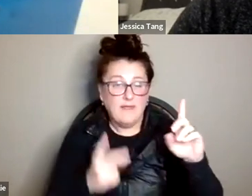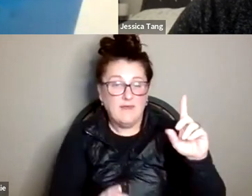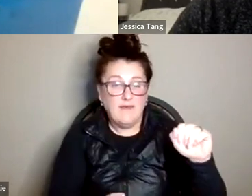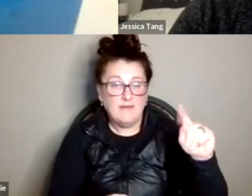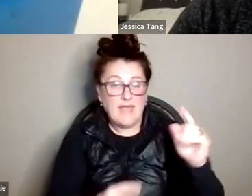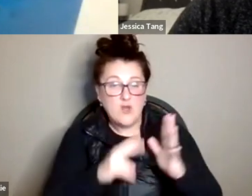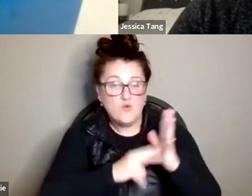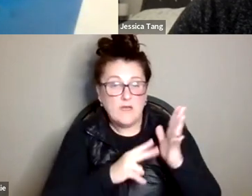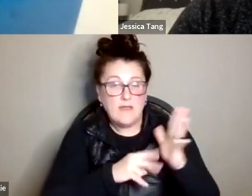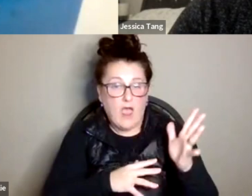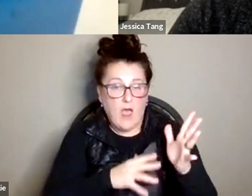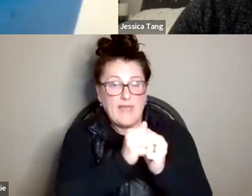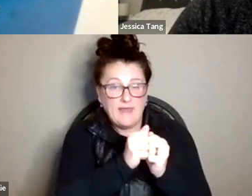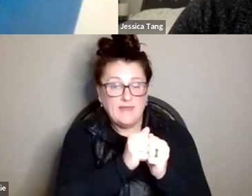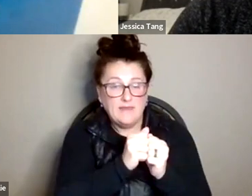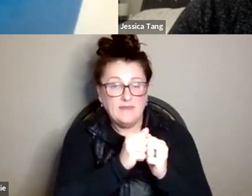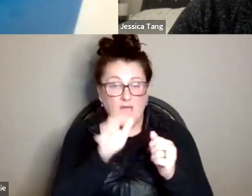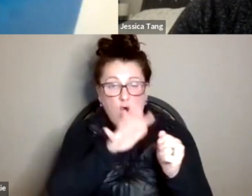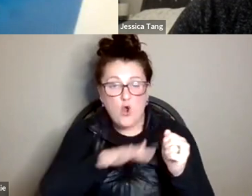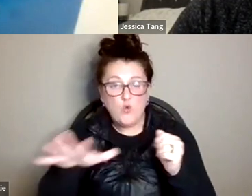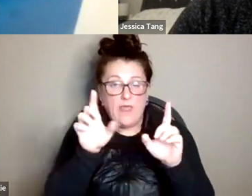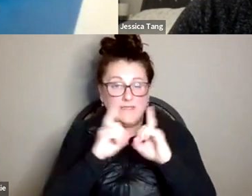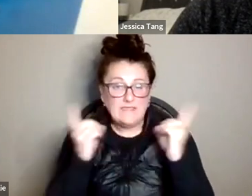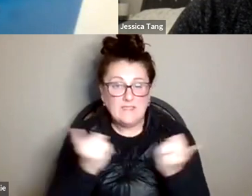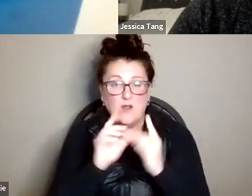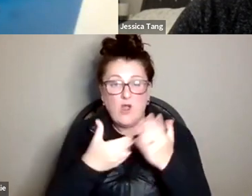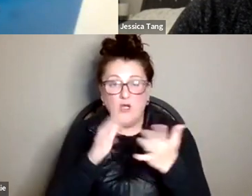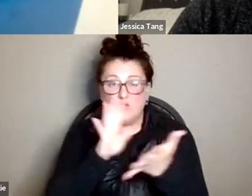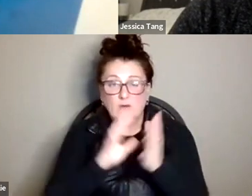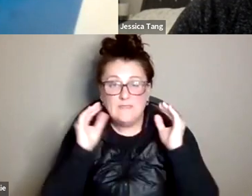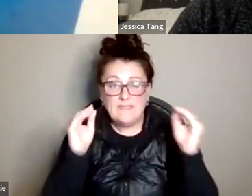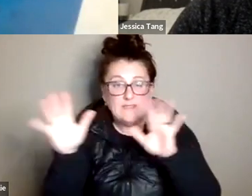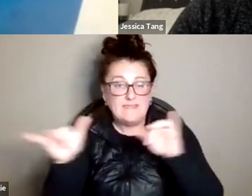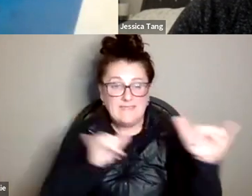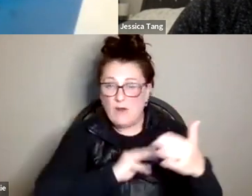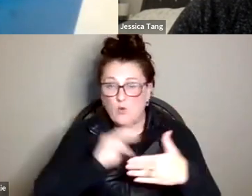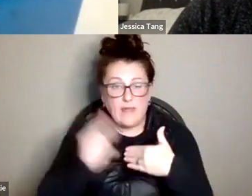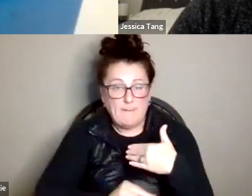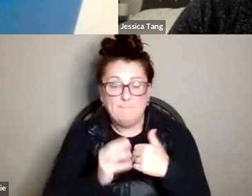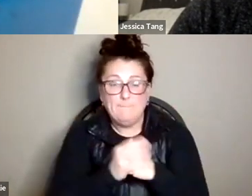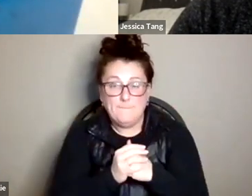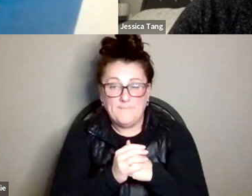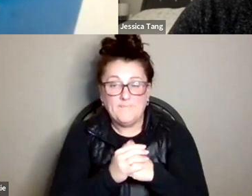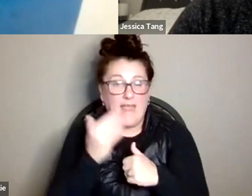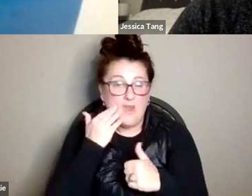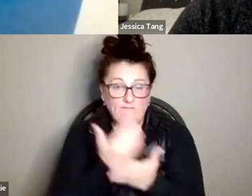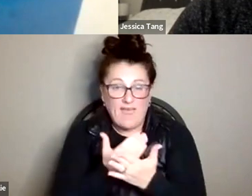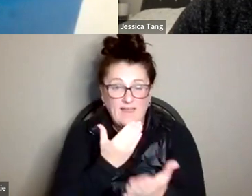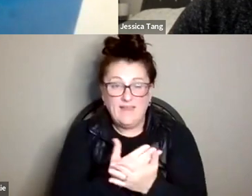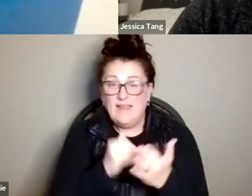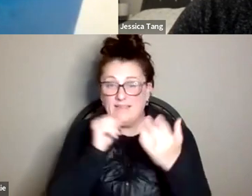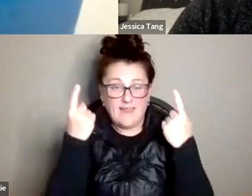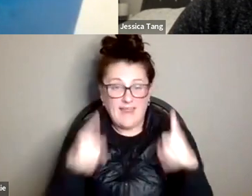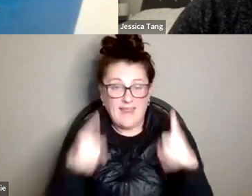updated in the district. I'd like to see all schools teaching from the same curriculum. I do know for a fact that that's not true